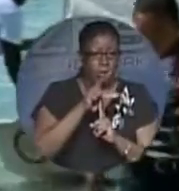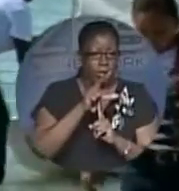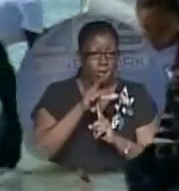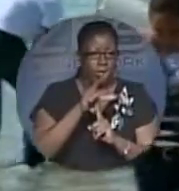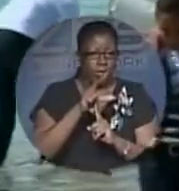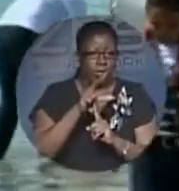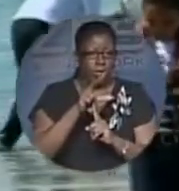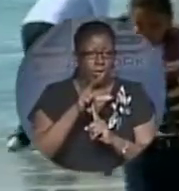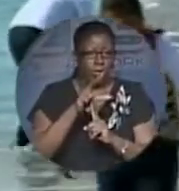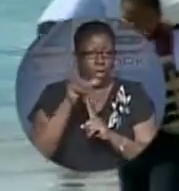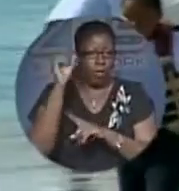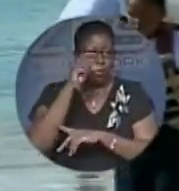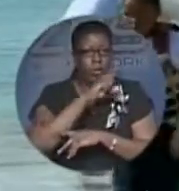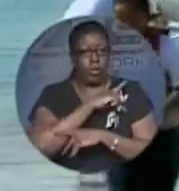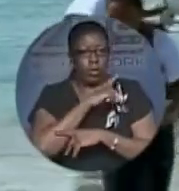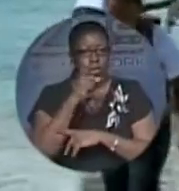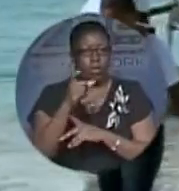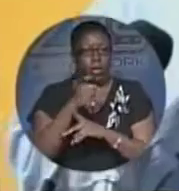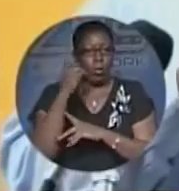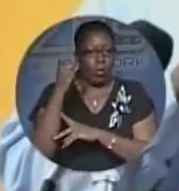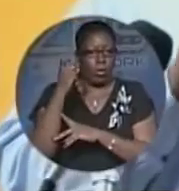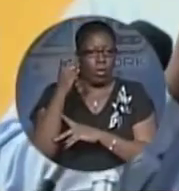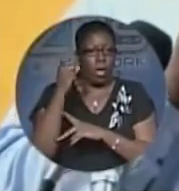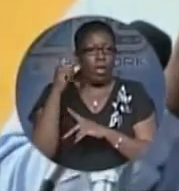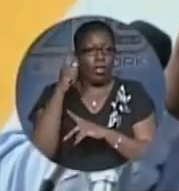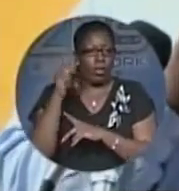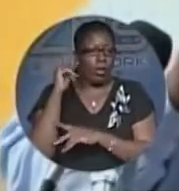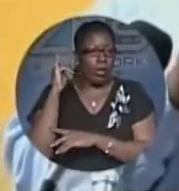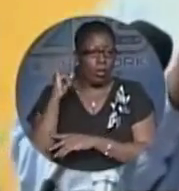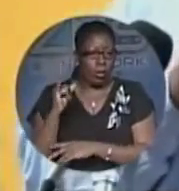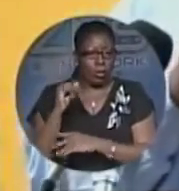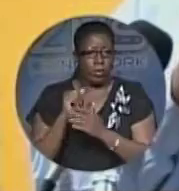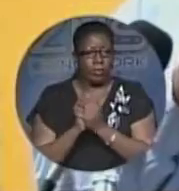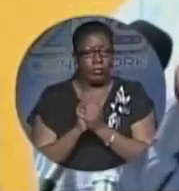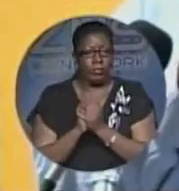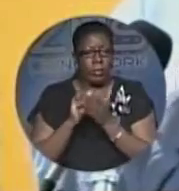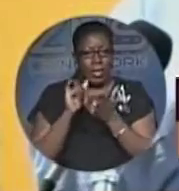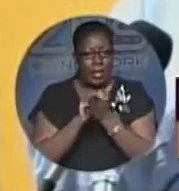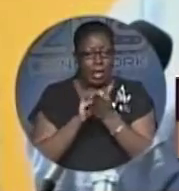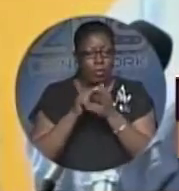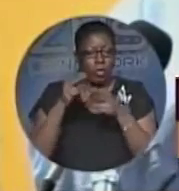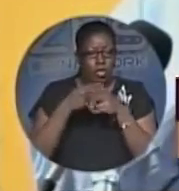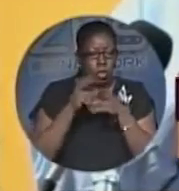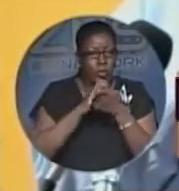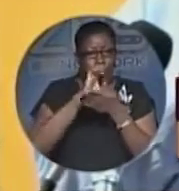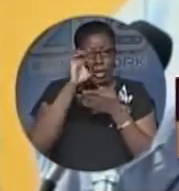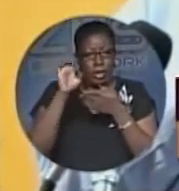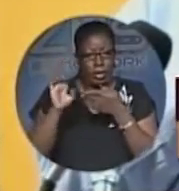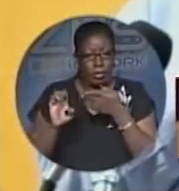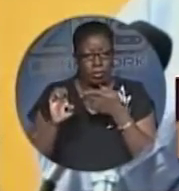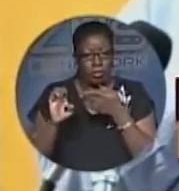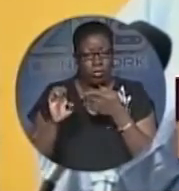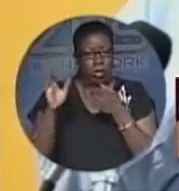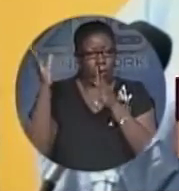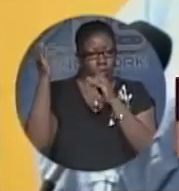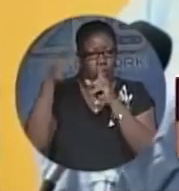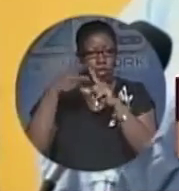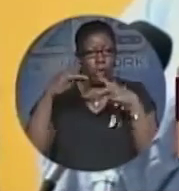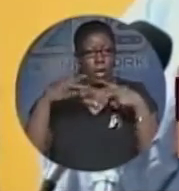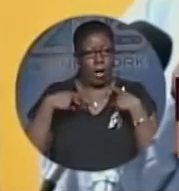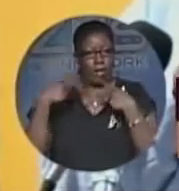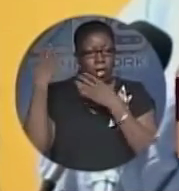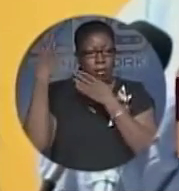gold in 1964. And that absence is soon to end. We expected to have Bahamian sailors